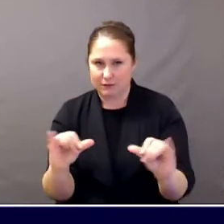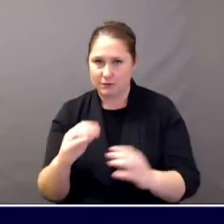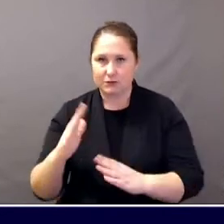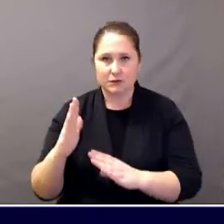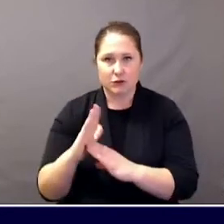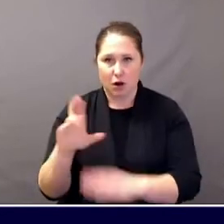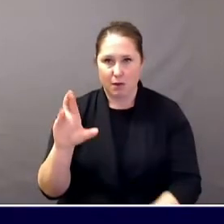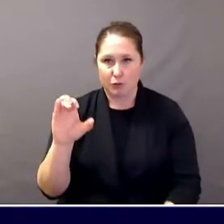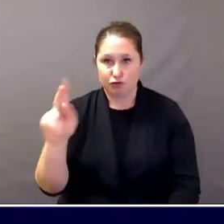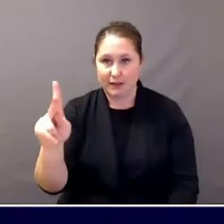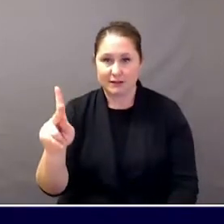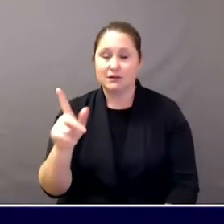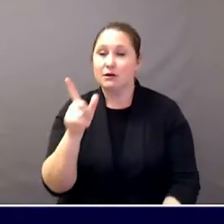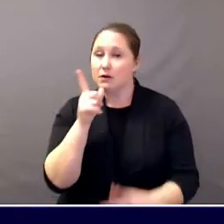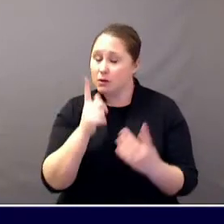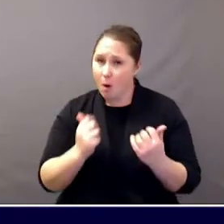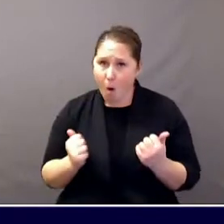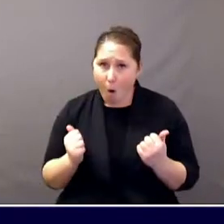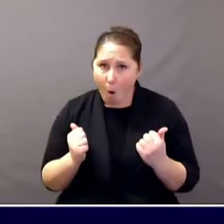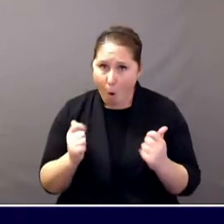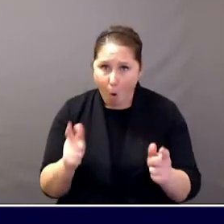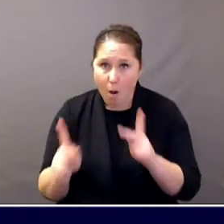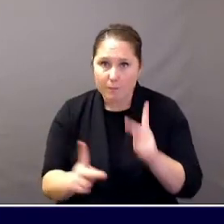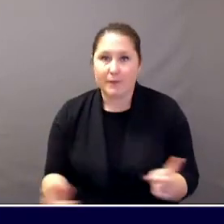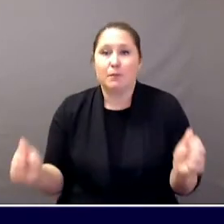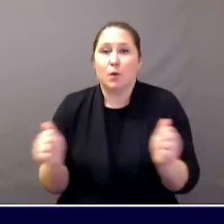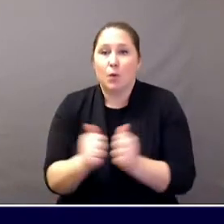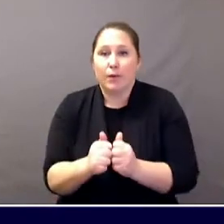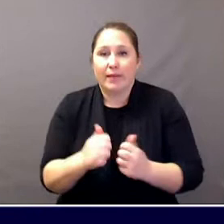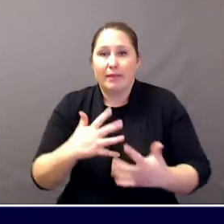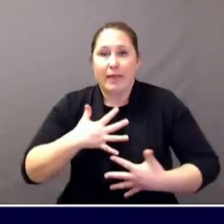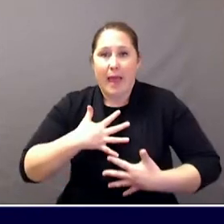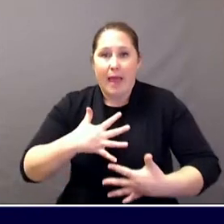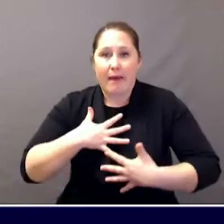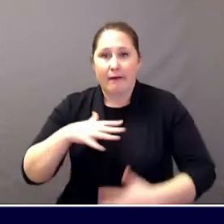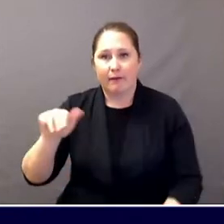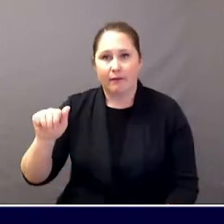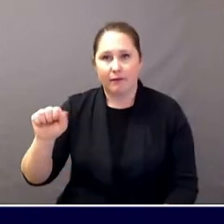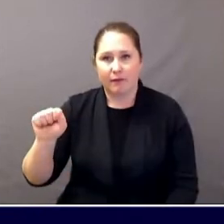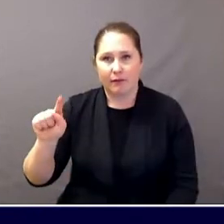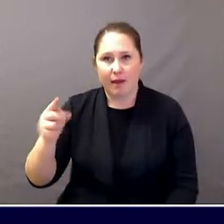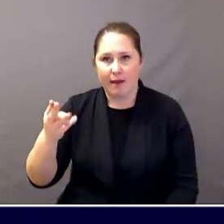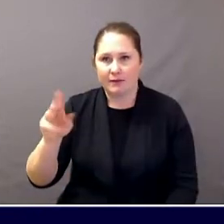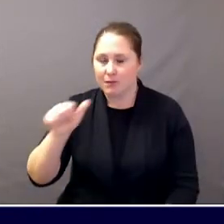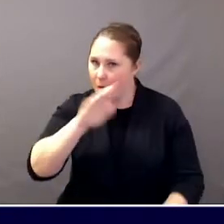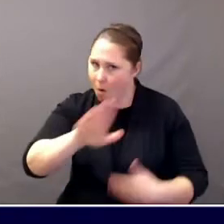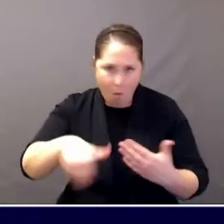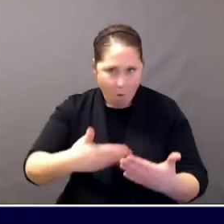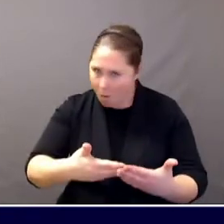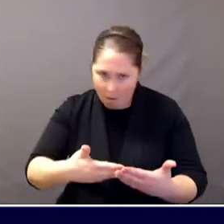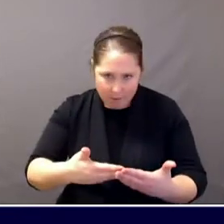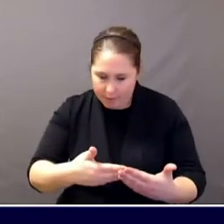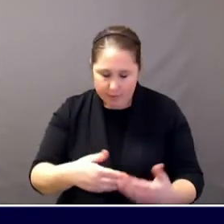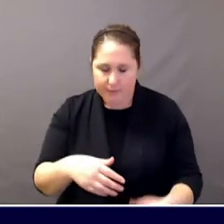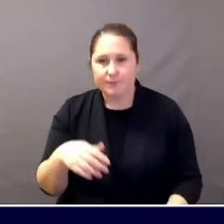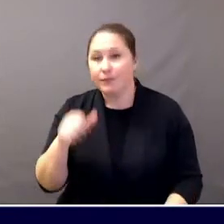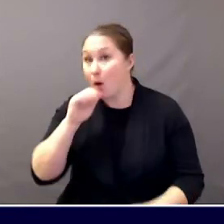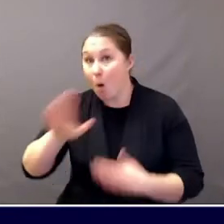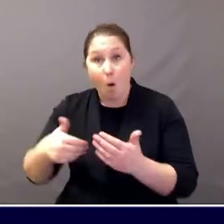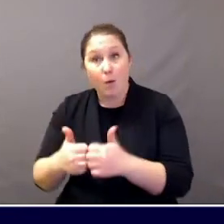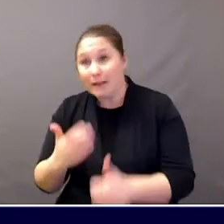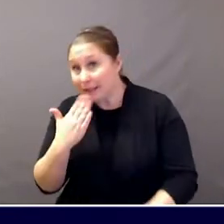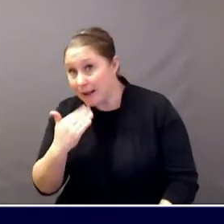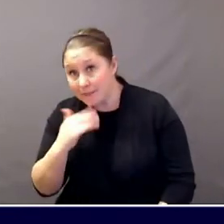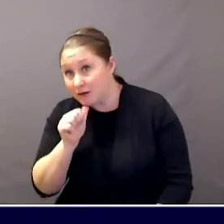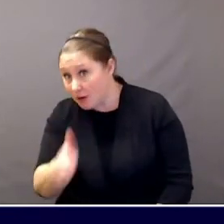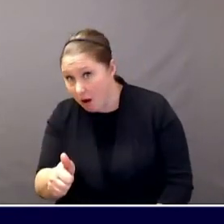be everybody with asthma potentially, the great numbers of people with asthma in Maine. It won't necessarily be everybody with some form of diabetes, but